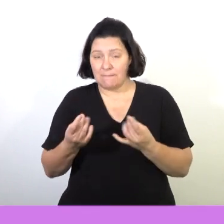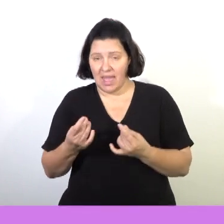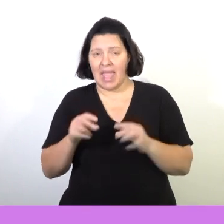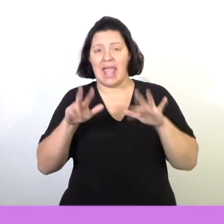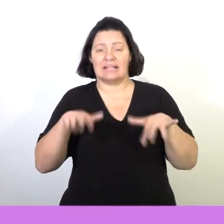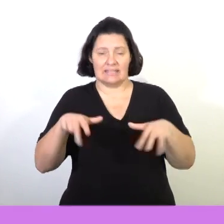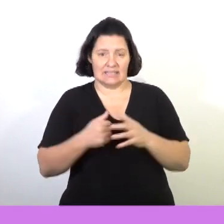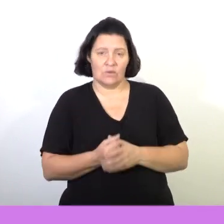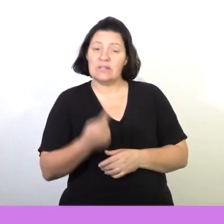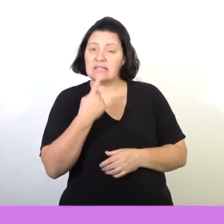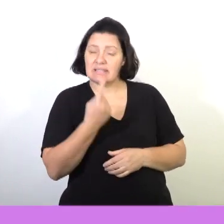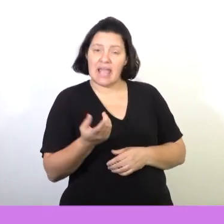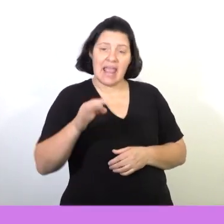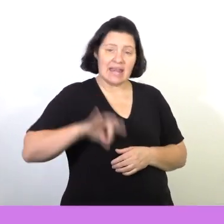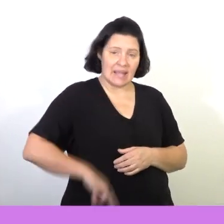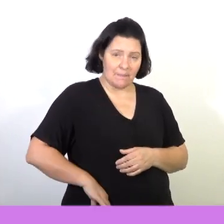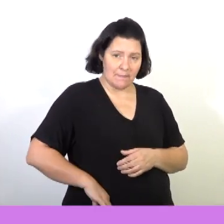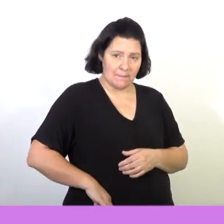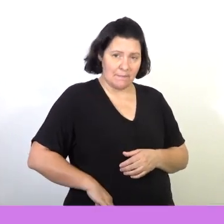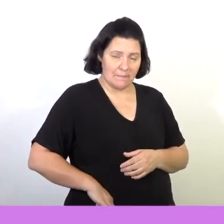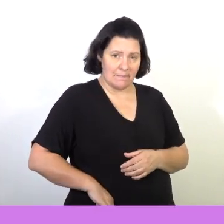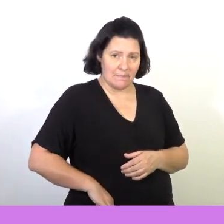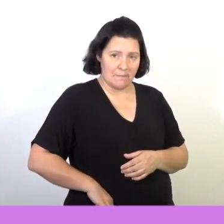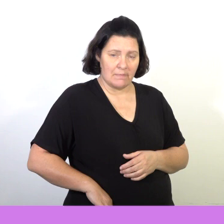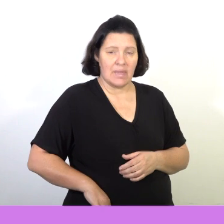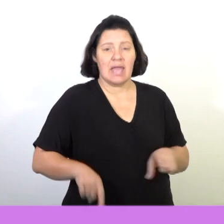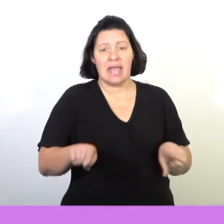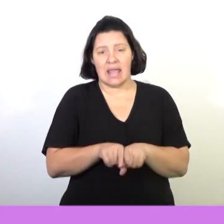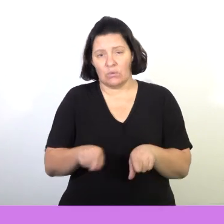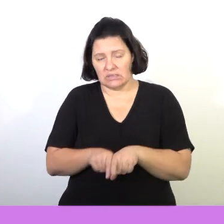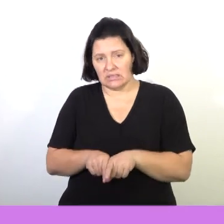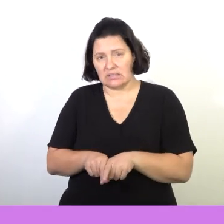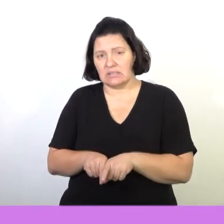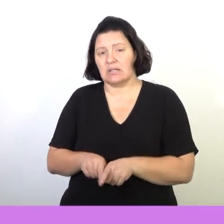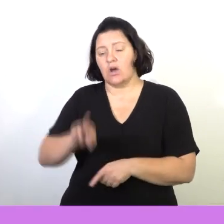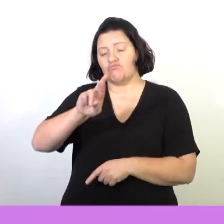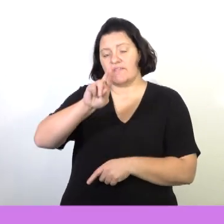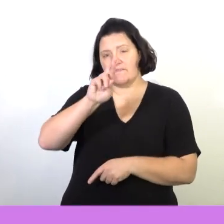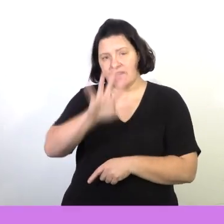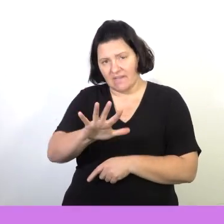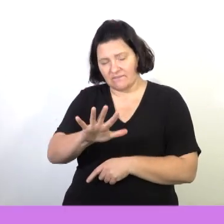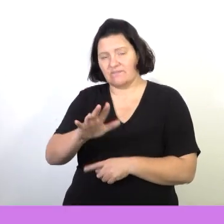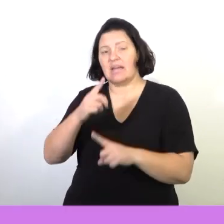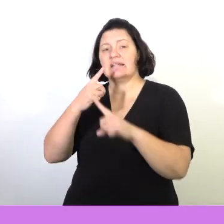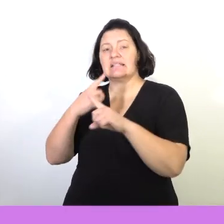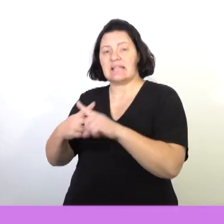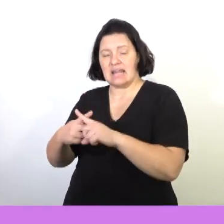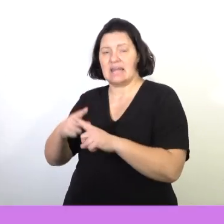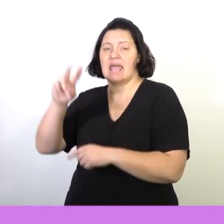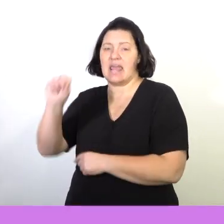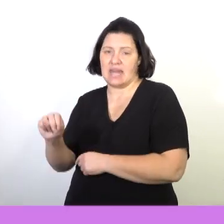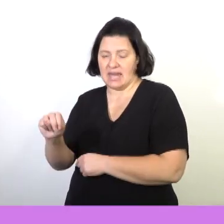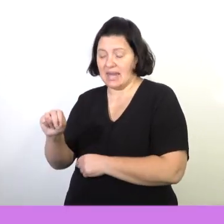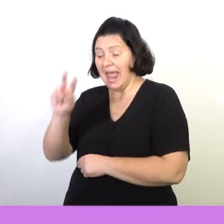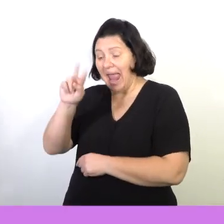number. Remember we said income is equals to 5 rand multiplied